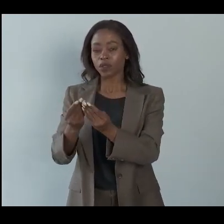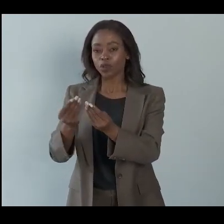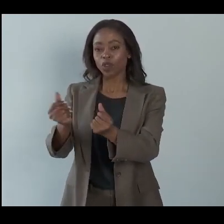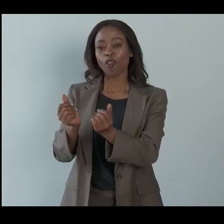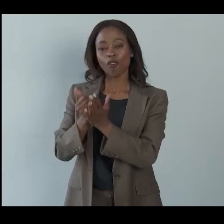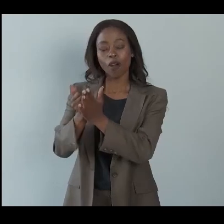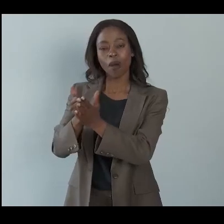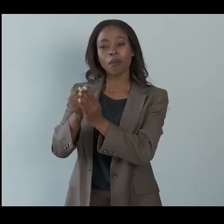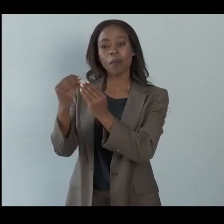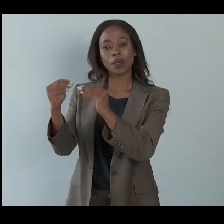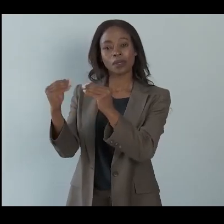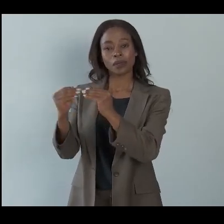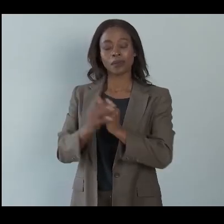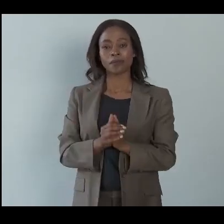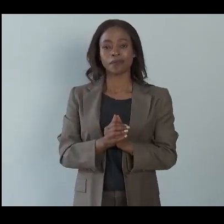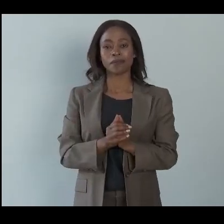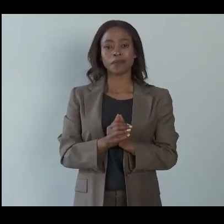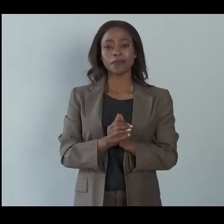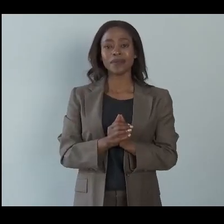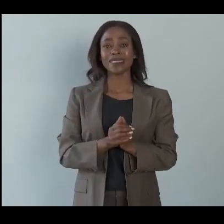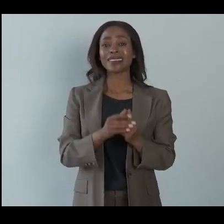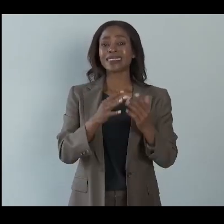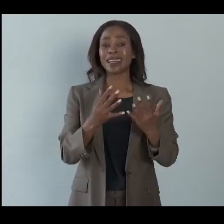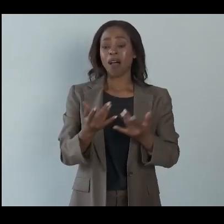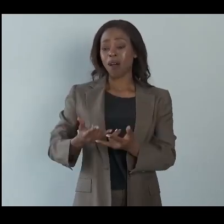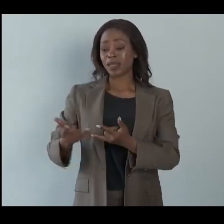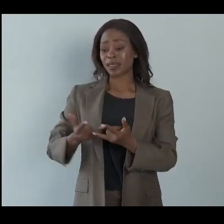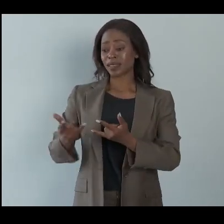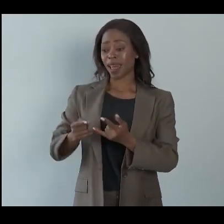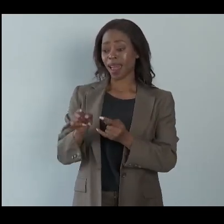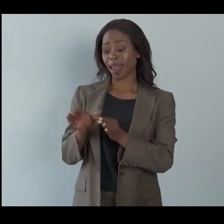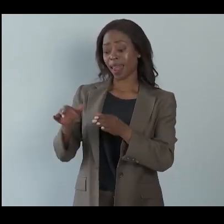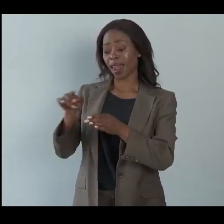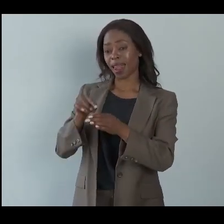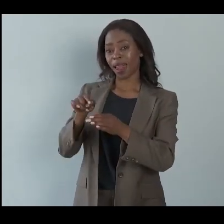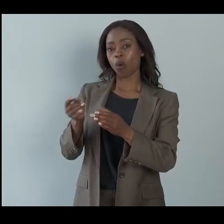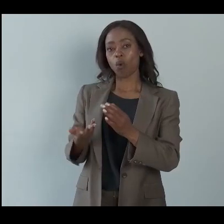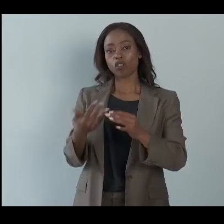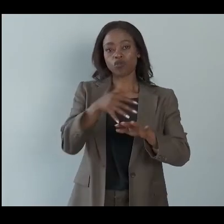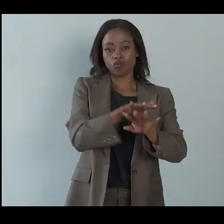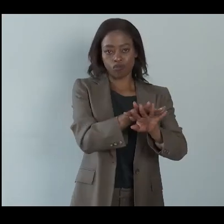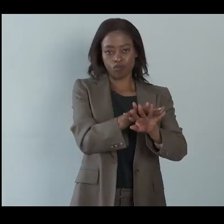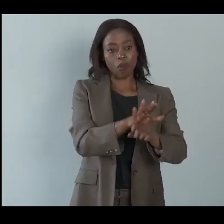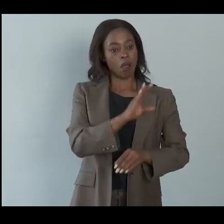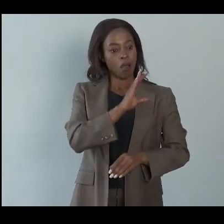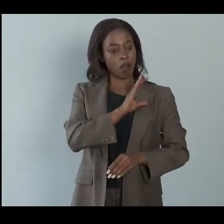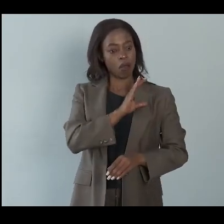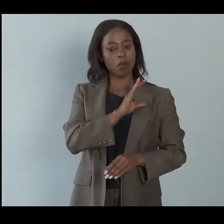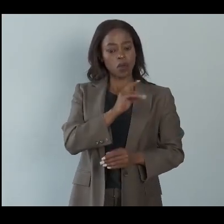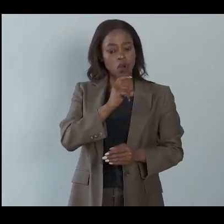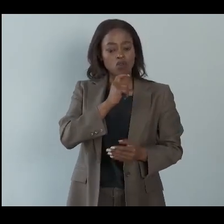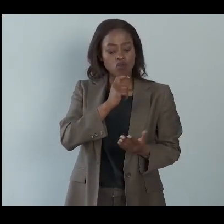An encouraging trend of consolidation in the vendor landscape is becoming increasingly apparent, where customers want to do more with a trusted